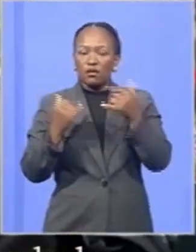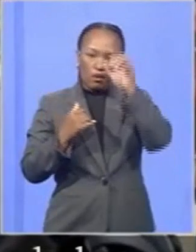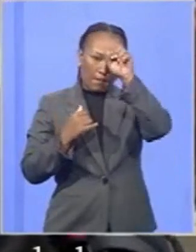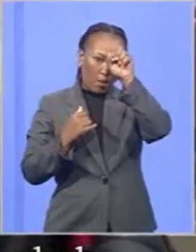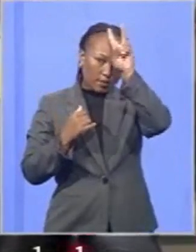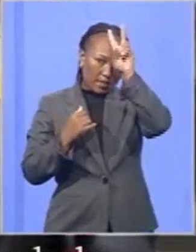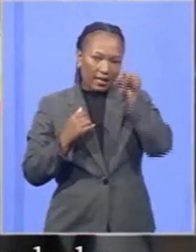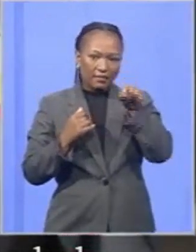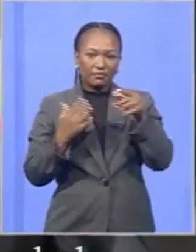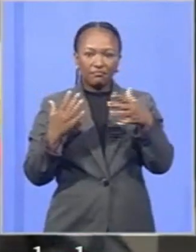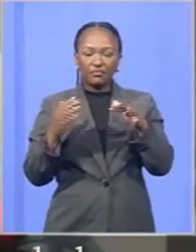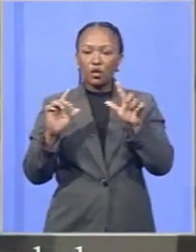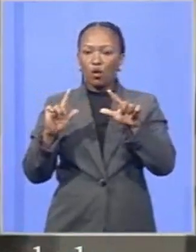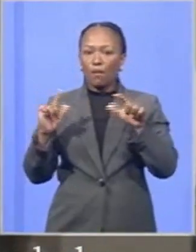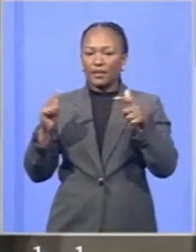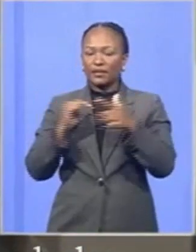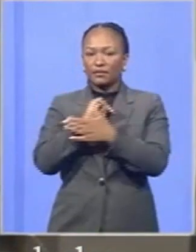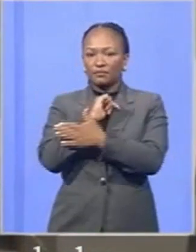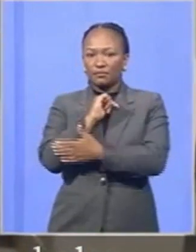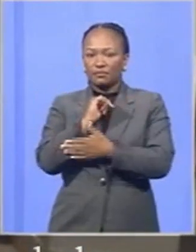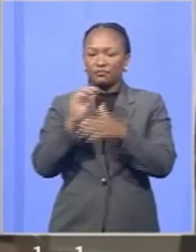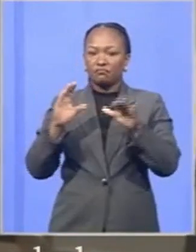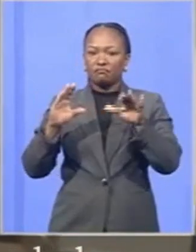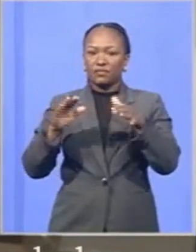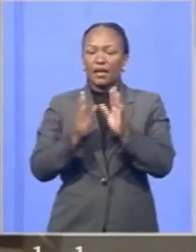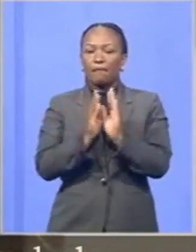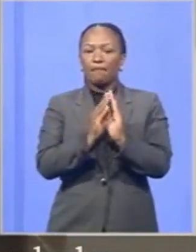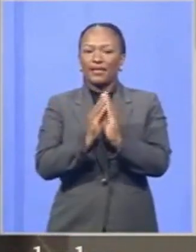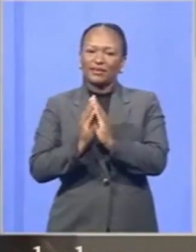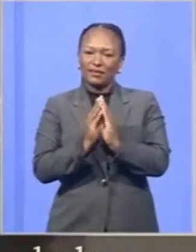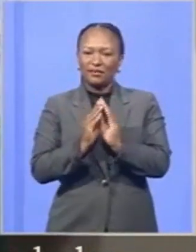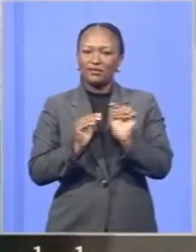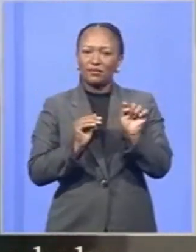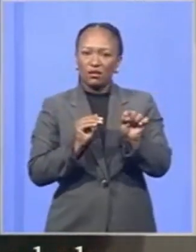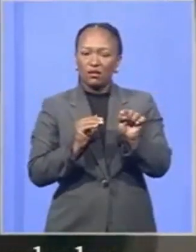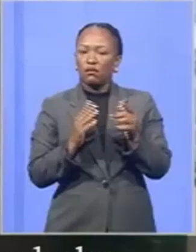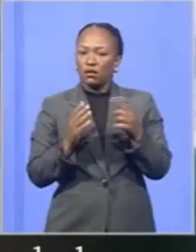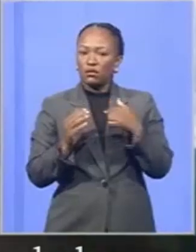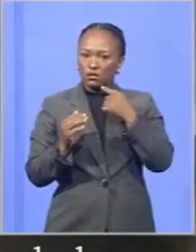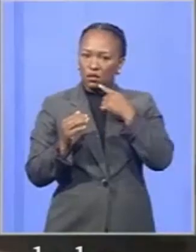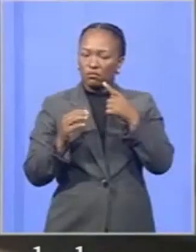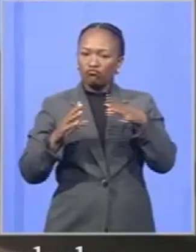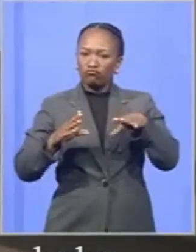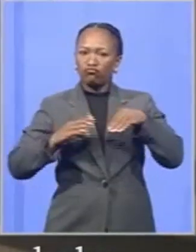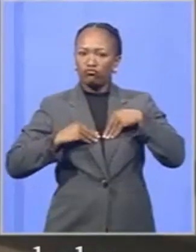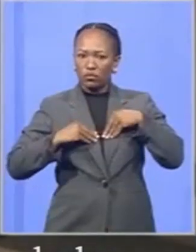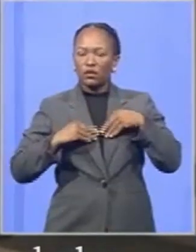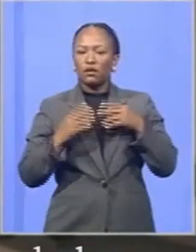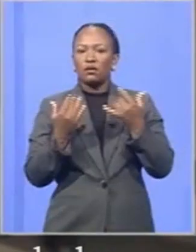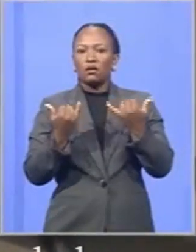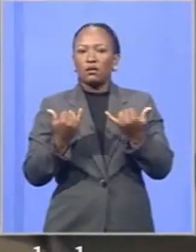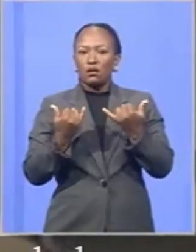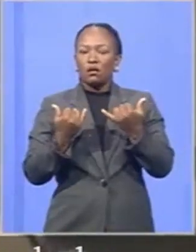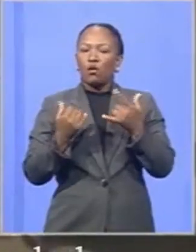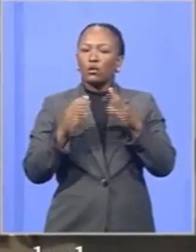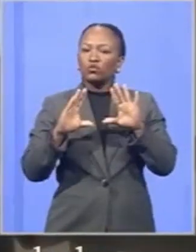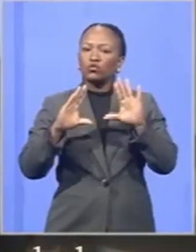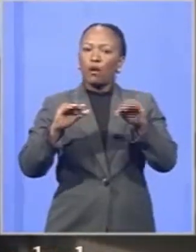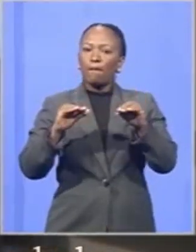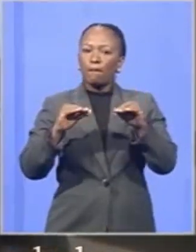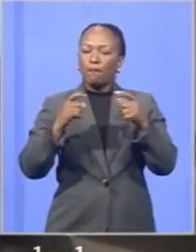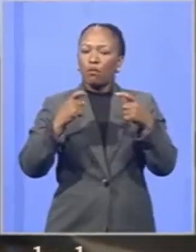moo komiti ya naha e tshwereng kopano teng. O boetse a re ba amohela tumellano ya ho emisa ntwa pakeng tsa